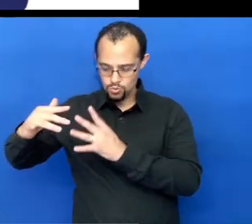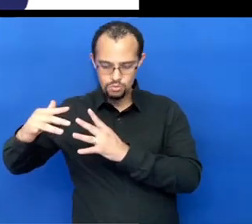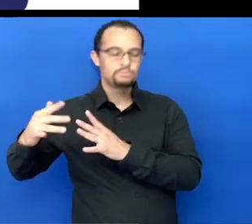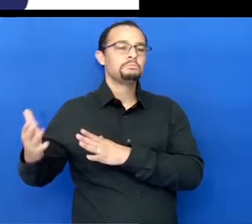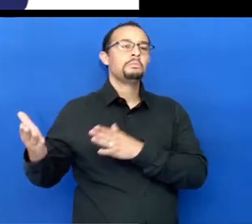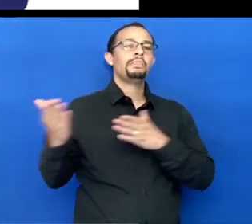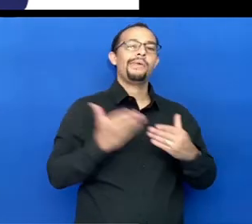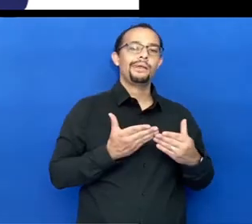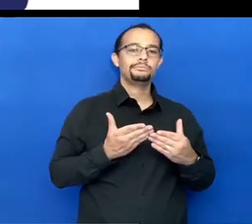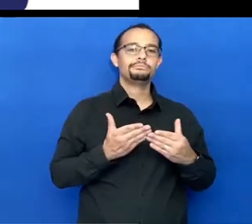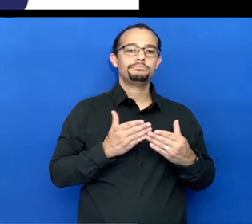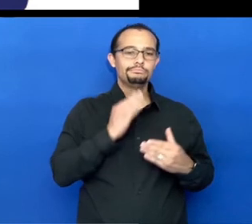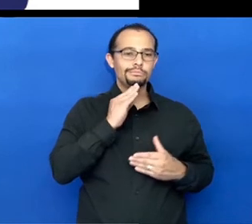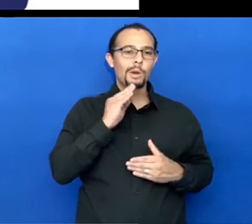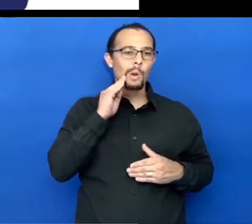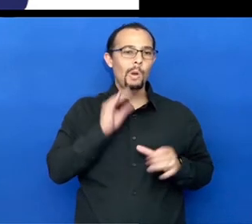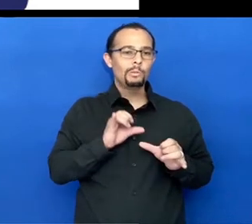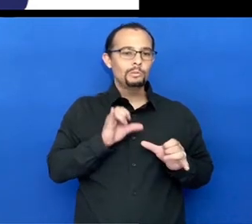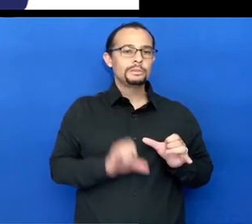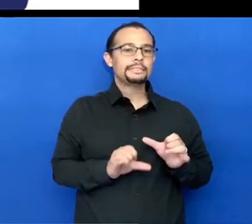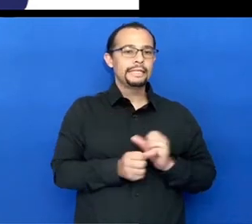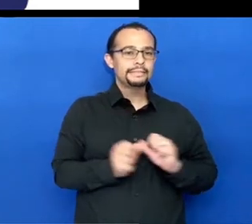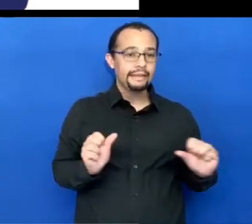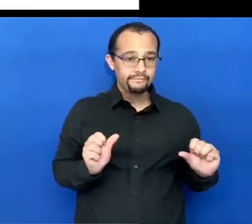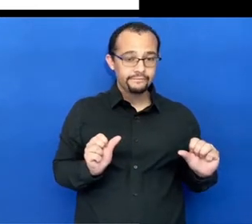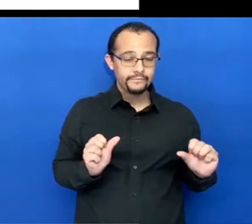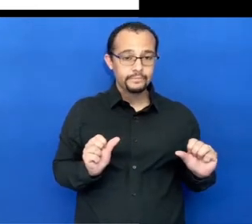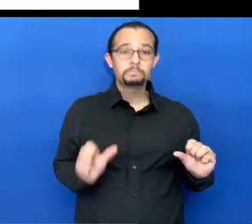also remaining home to stay safe and healthy as well.